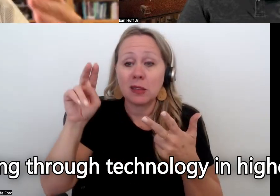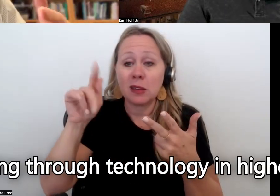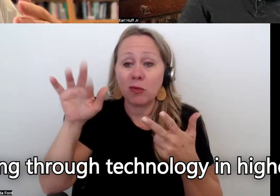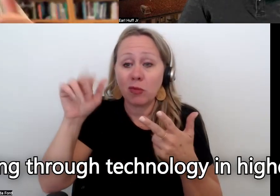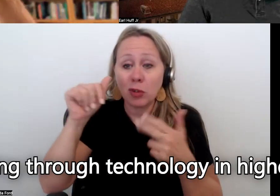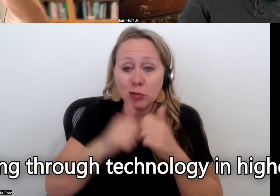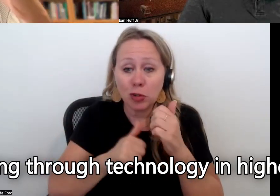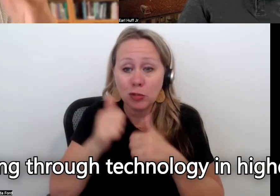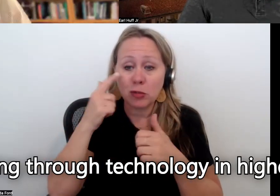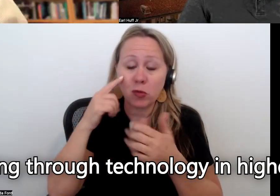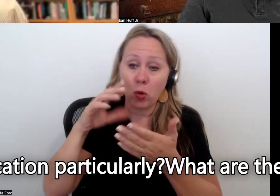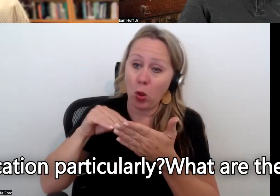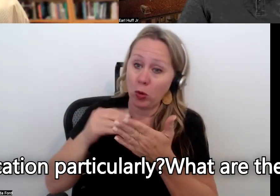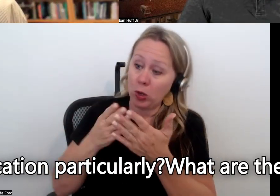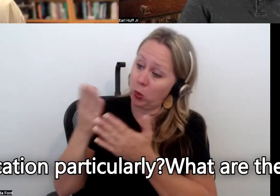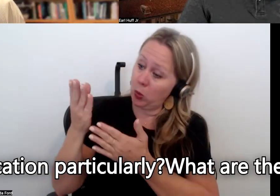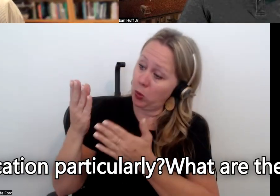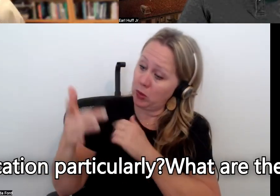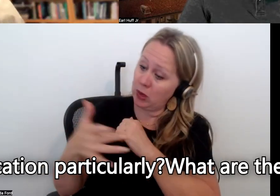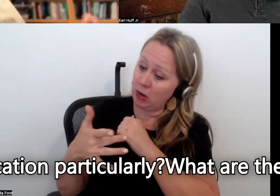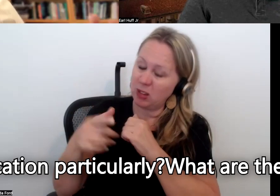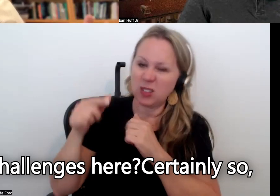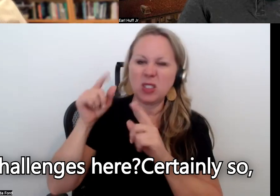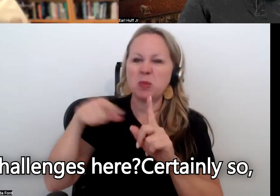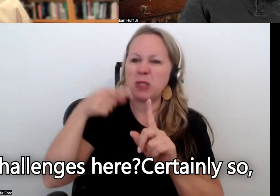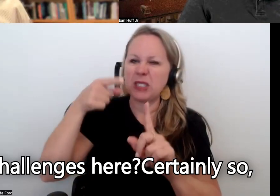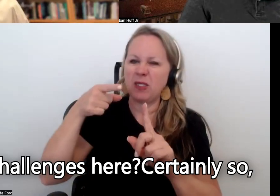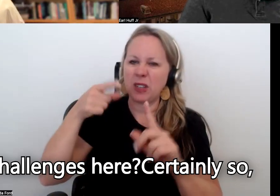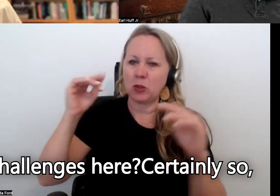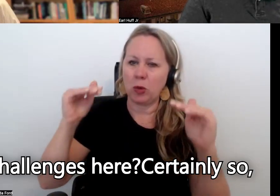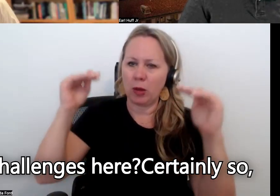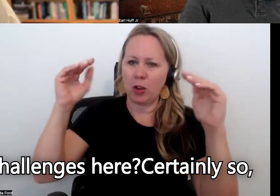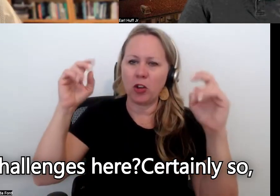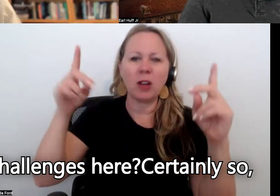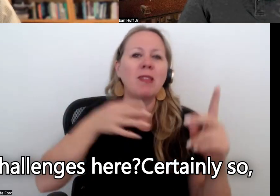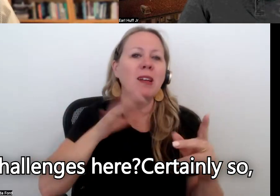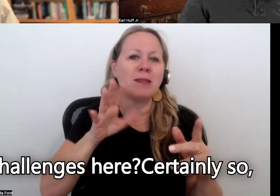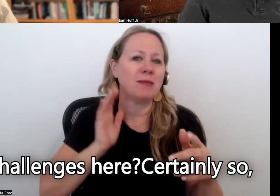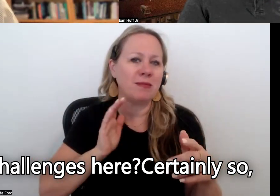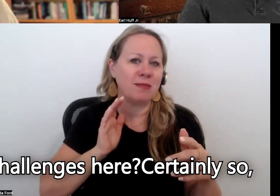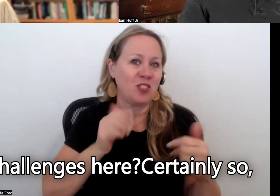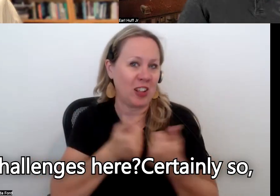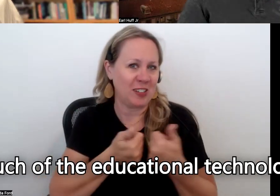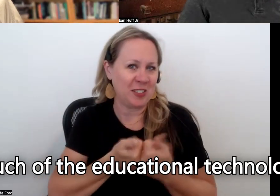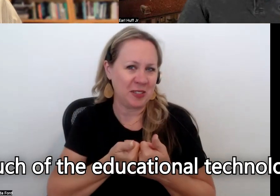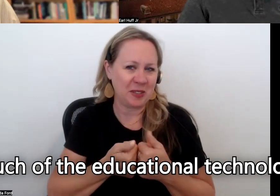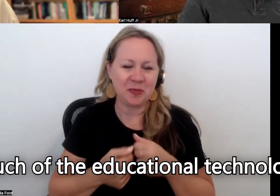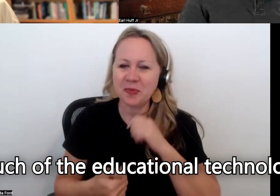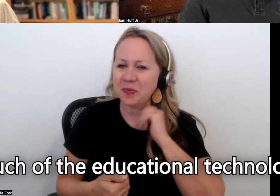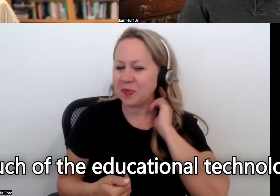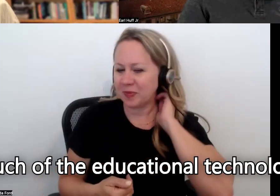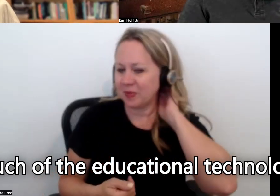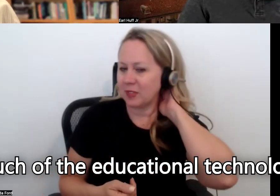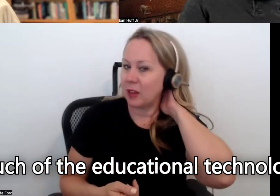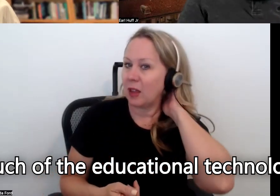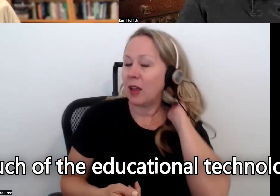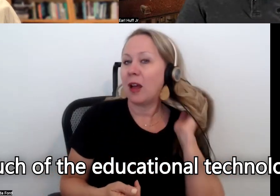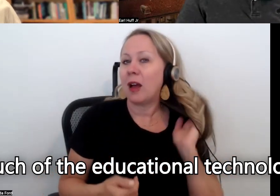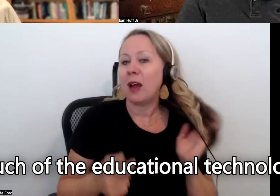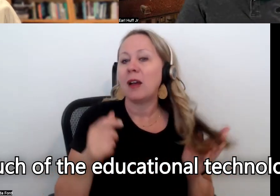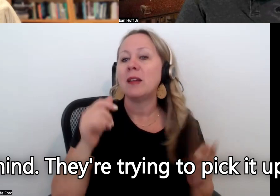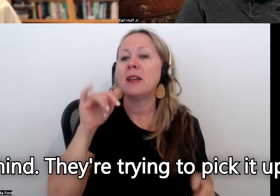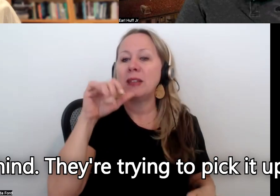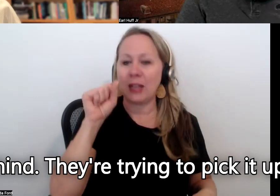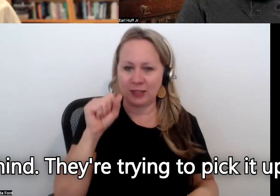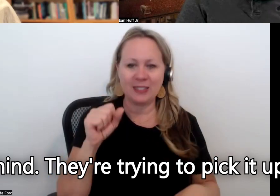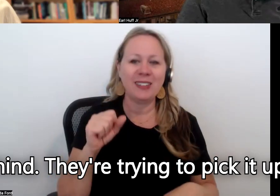through technology in higher education particularly? What are the challenges here? Certainly. So yes, much of the educational